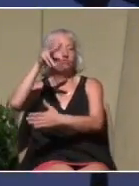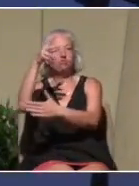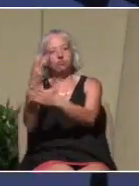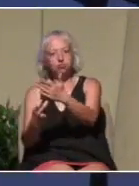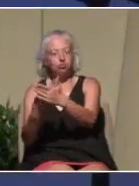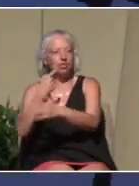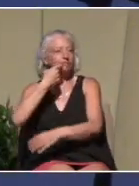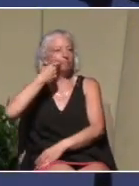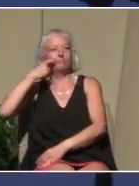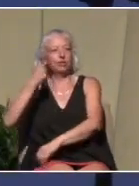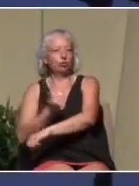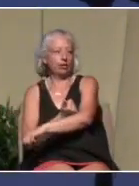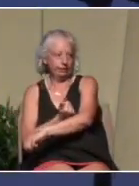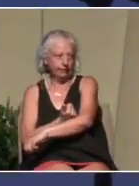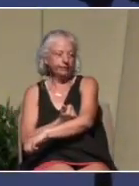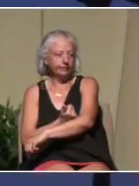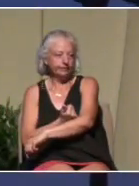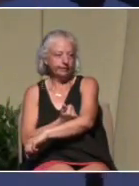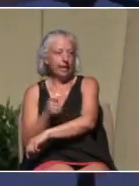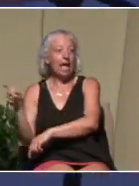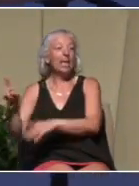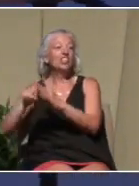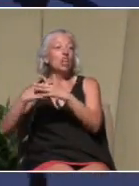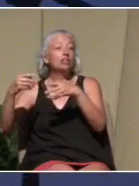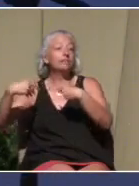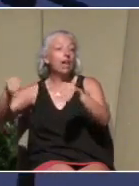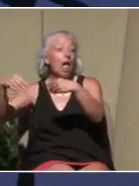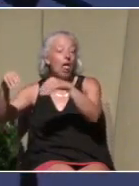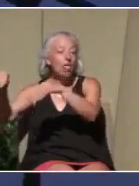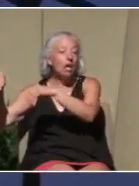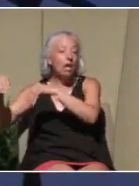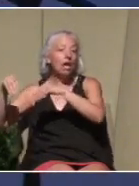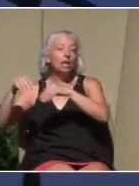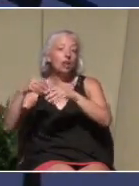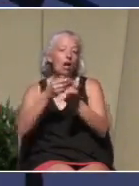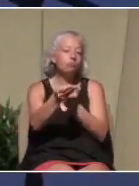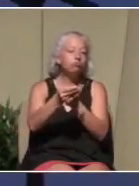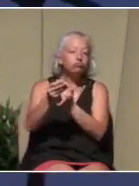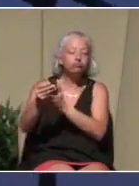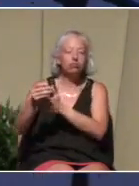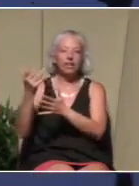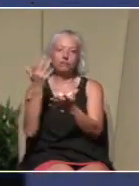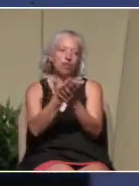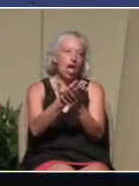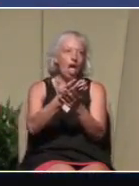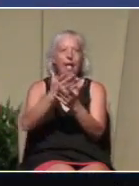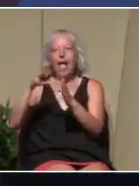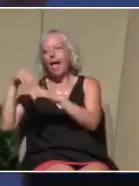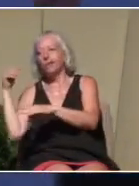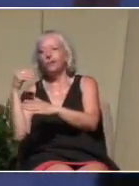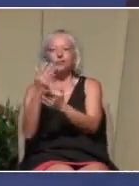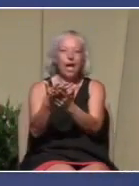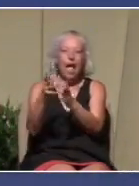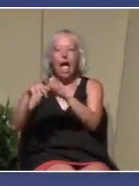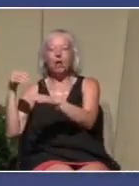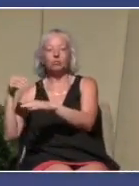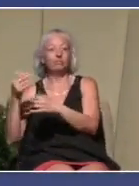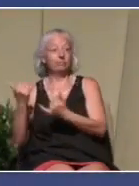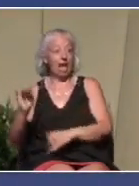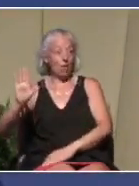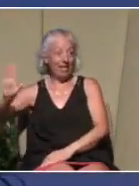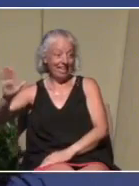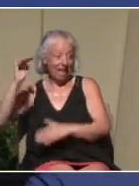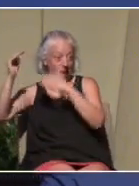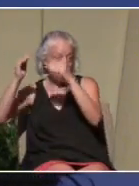of addiction. He started selling drugs, buying drugs. He was in and out of jail. And so now his children, his